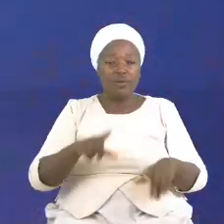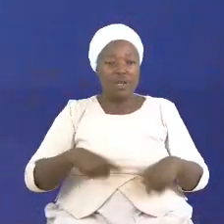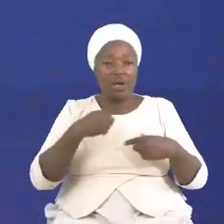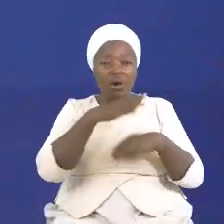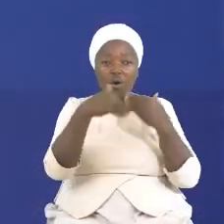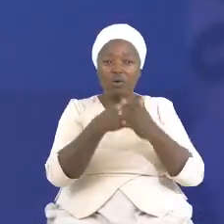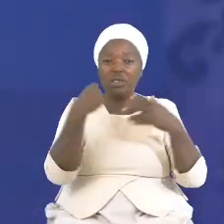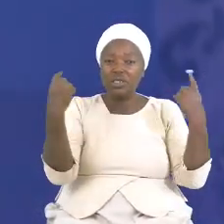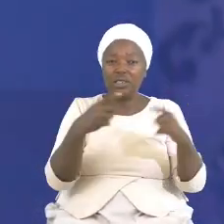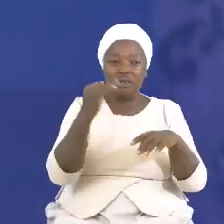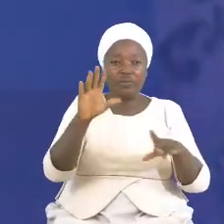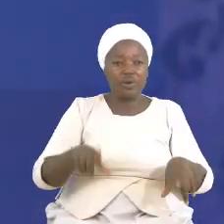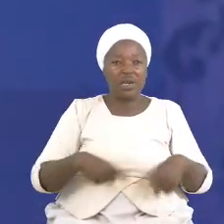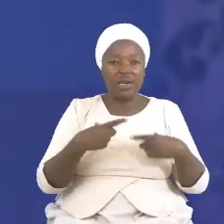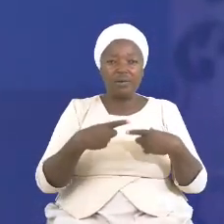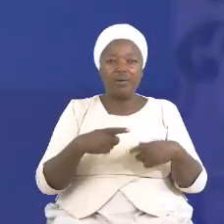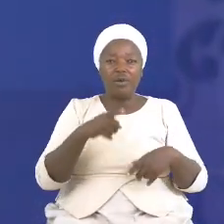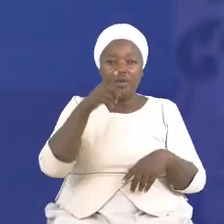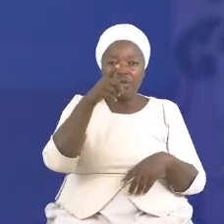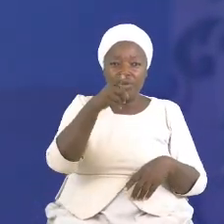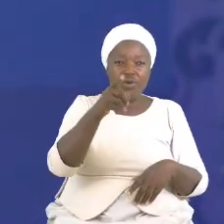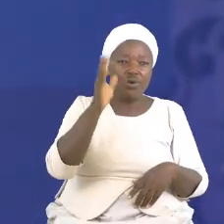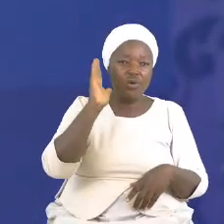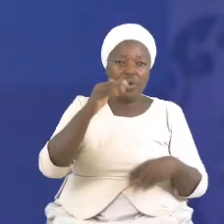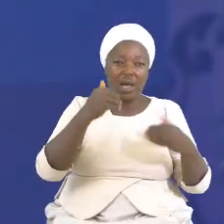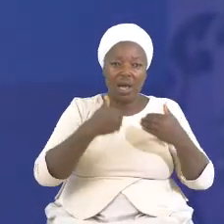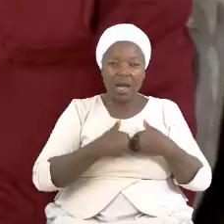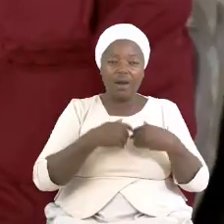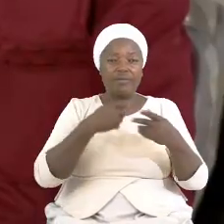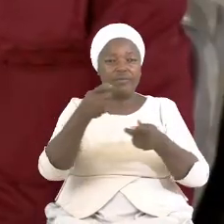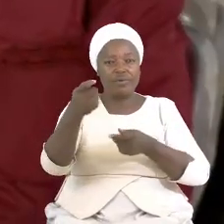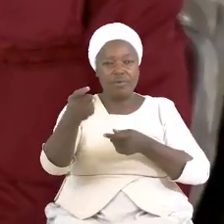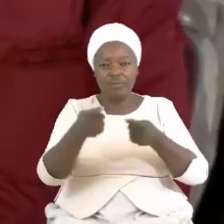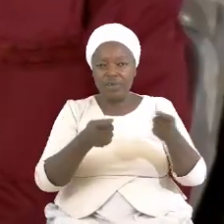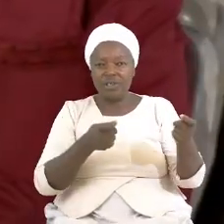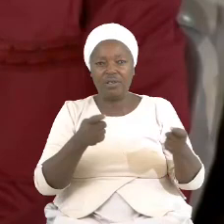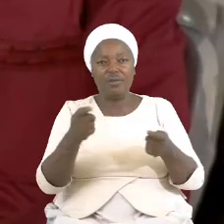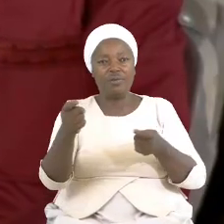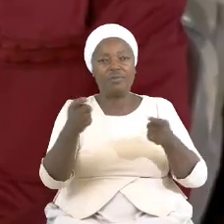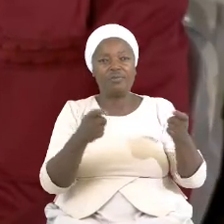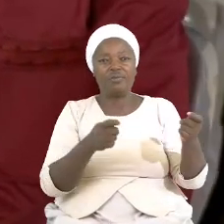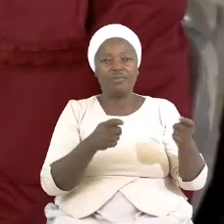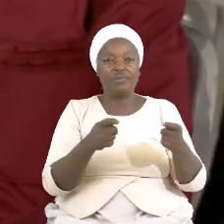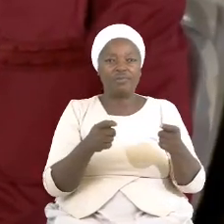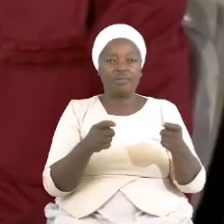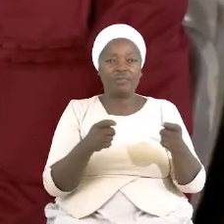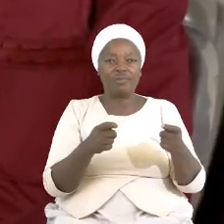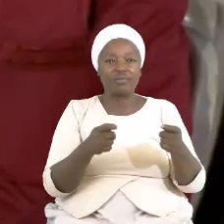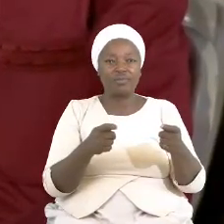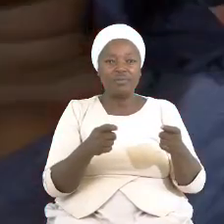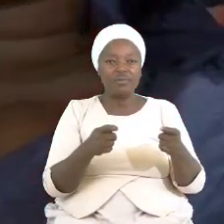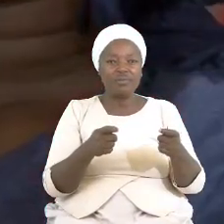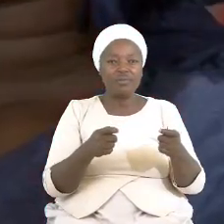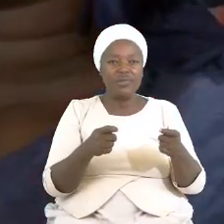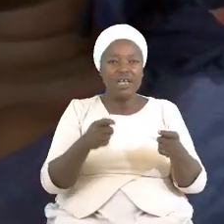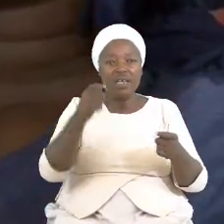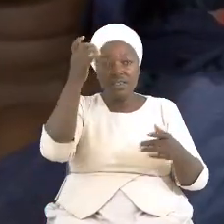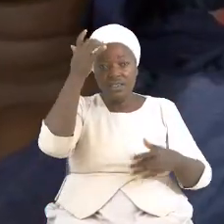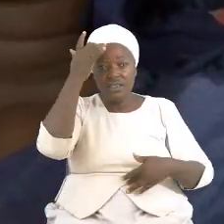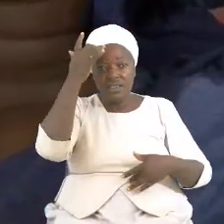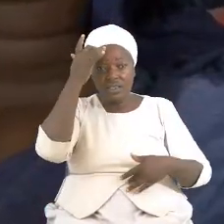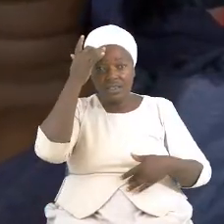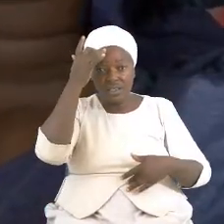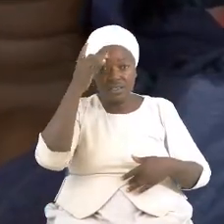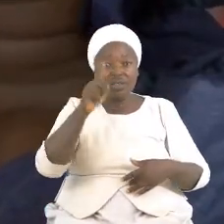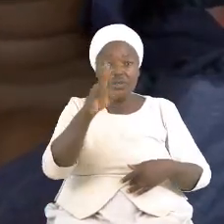your life, you will have dominion. Disease, you will have dominion.